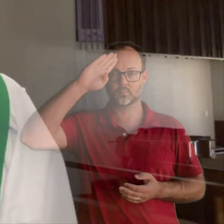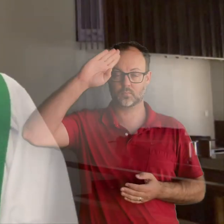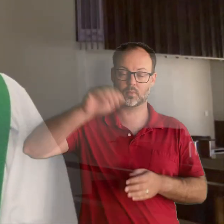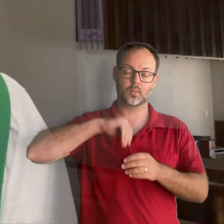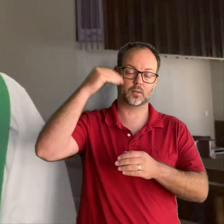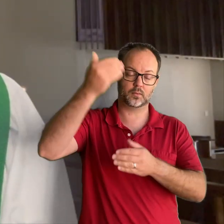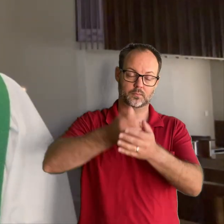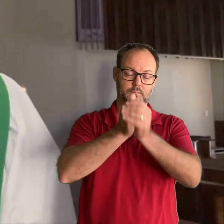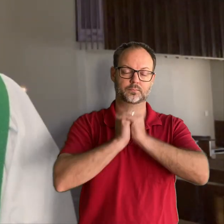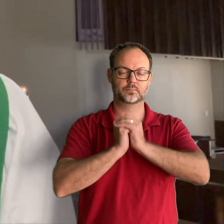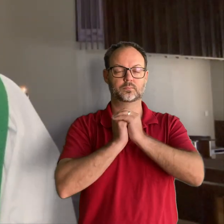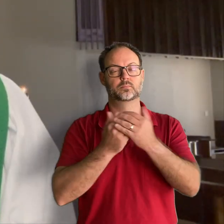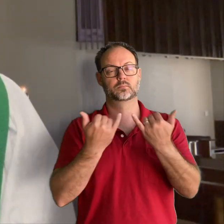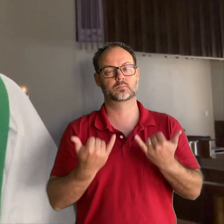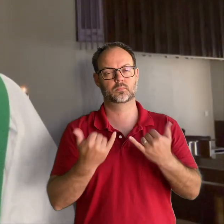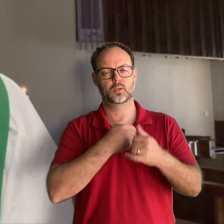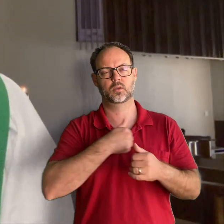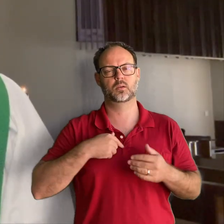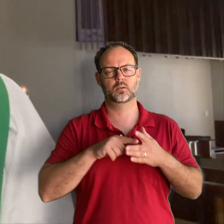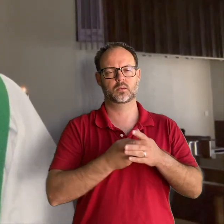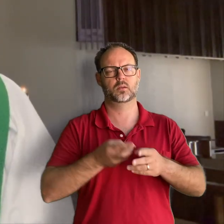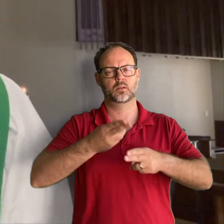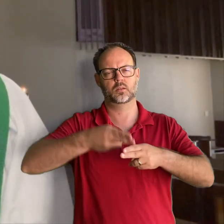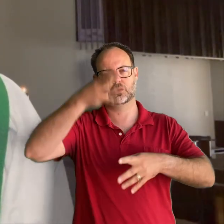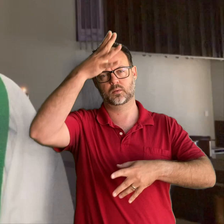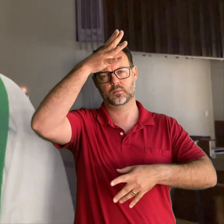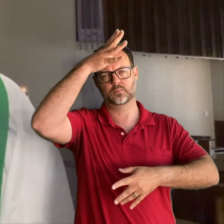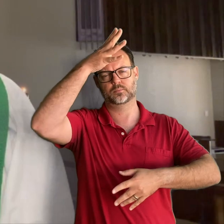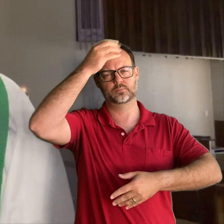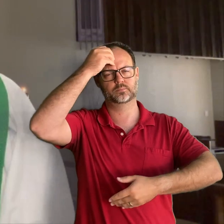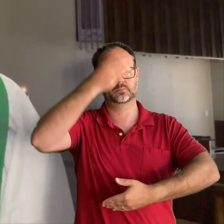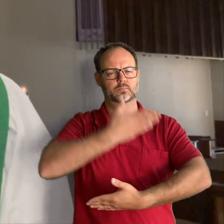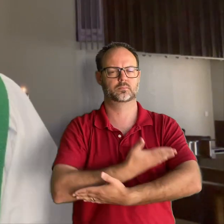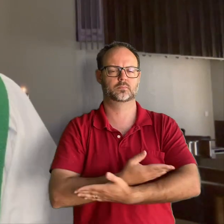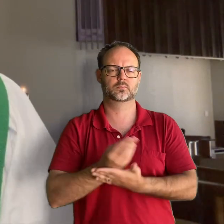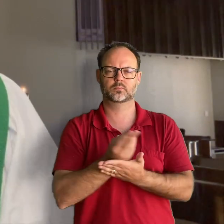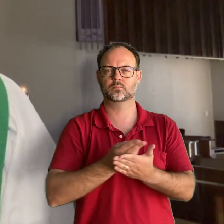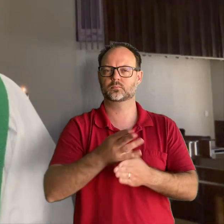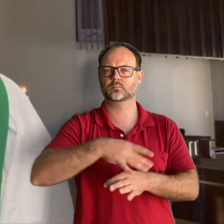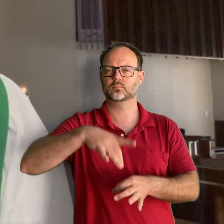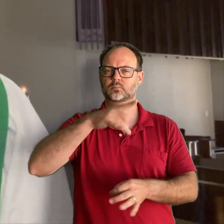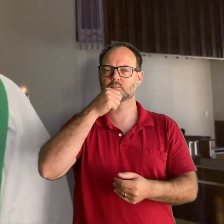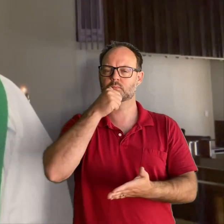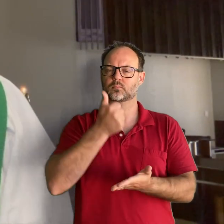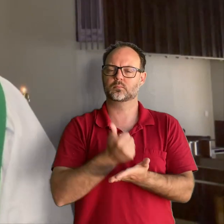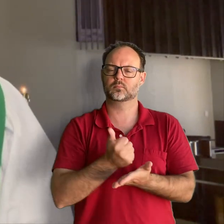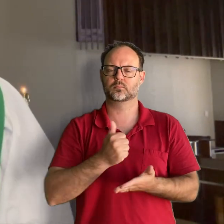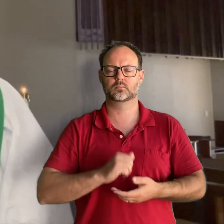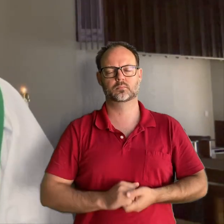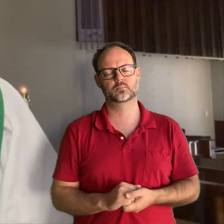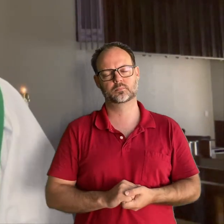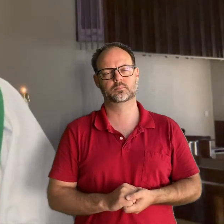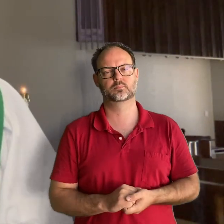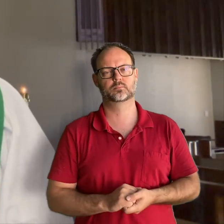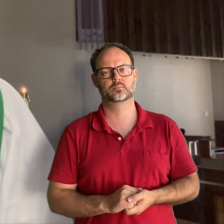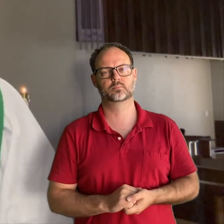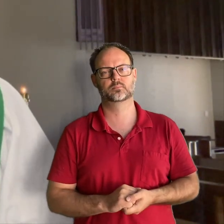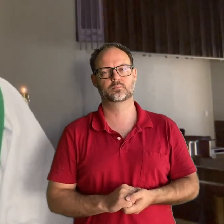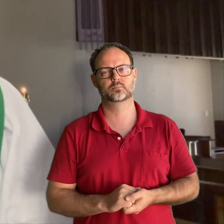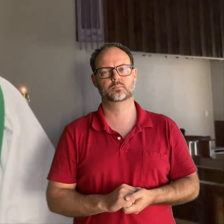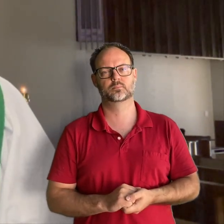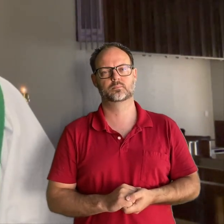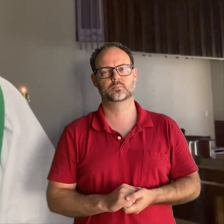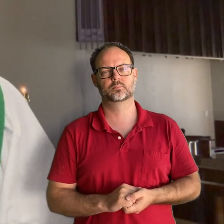Hello, everybody. Welcome to worship today. We begin in the name of the Father, and of the Son, and of the Holy Spirit.